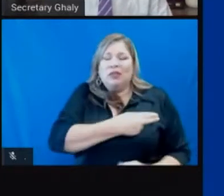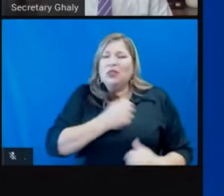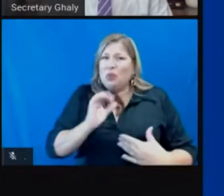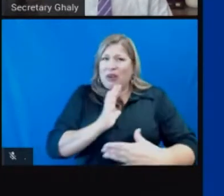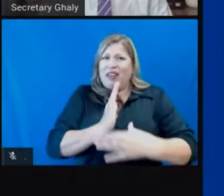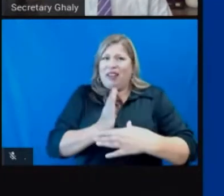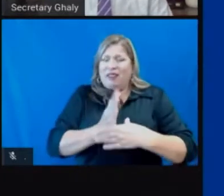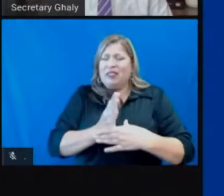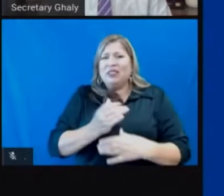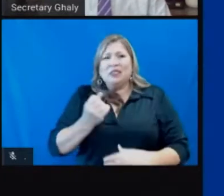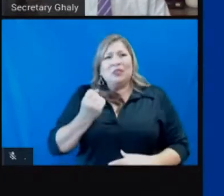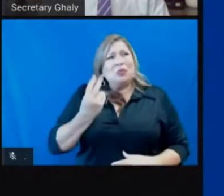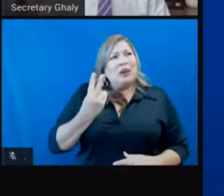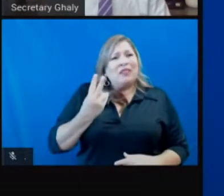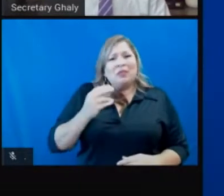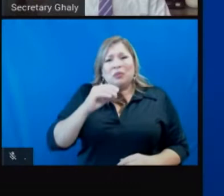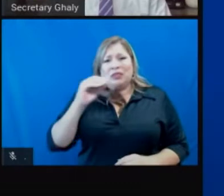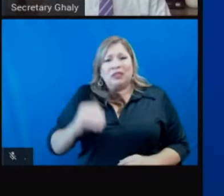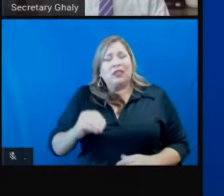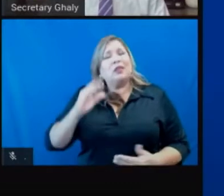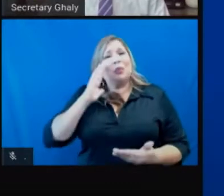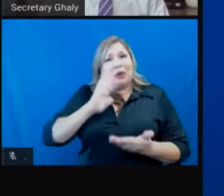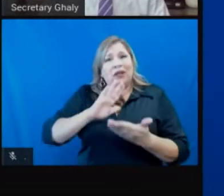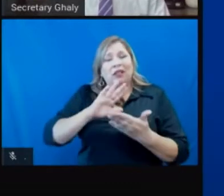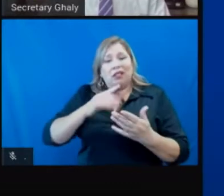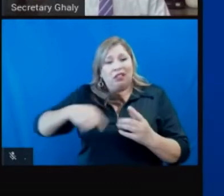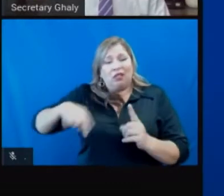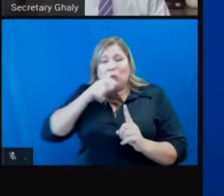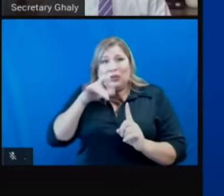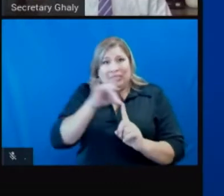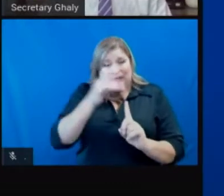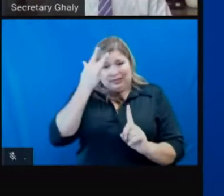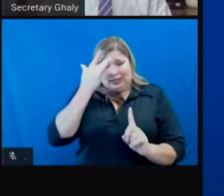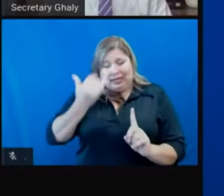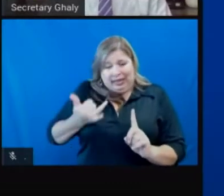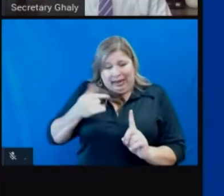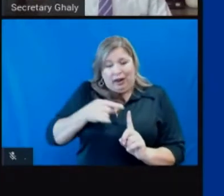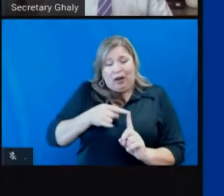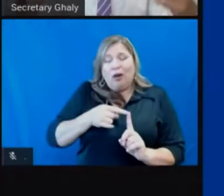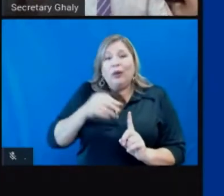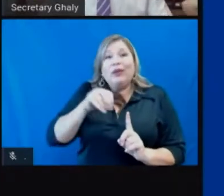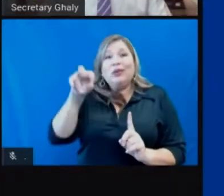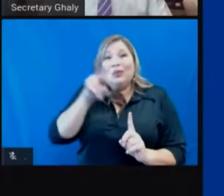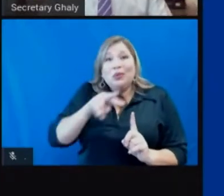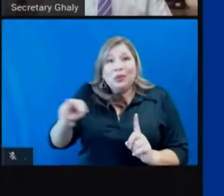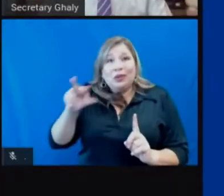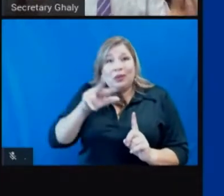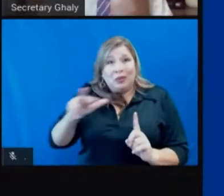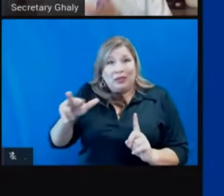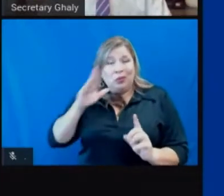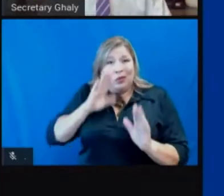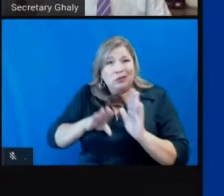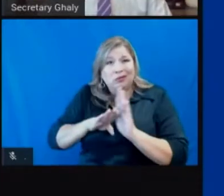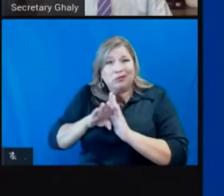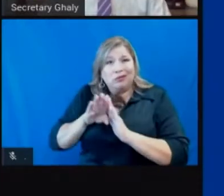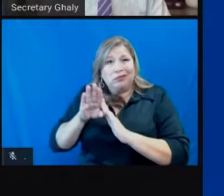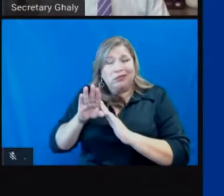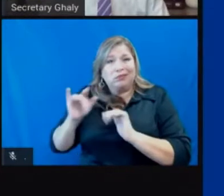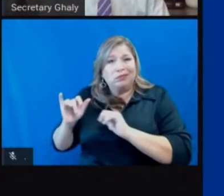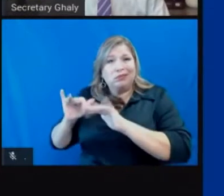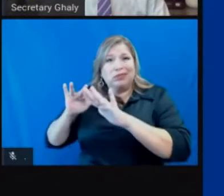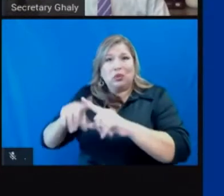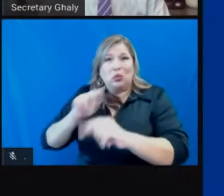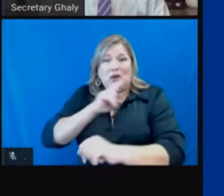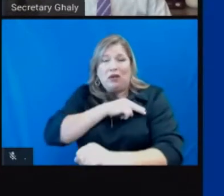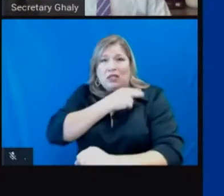3 weeks. What does that tell you? It helps you plan based on what you're dealing with today in hospitals, today's cases, what the next 2 to